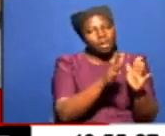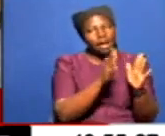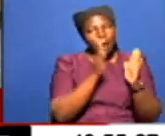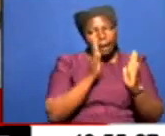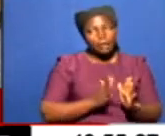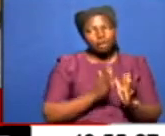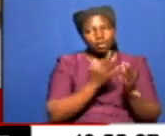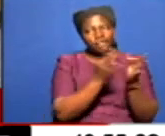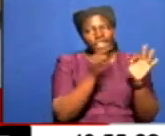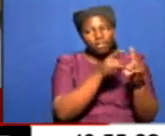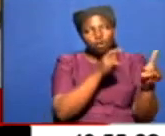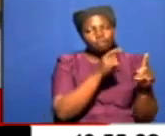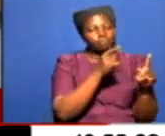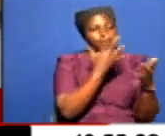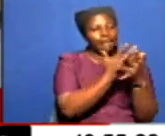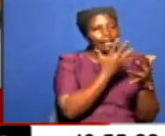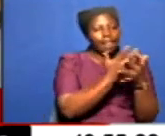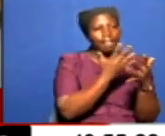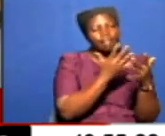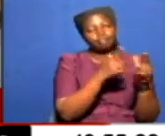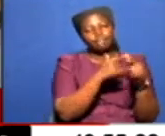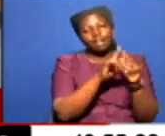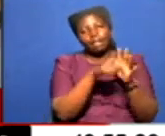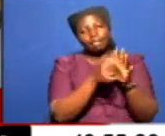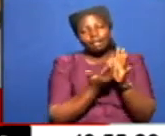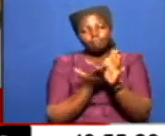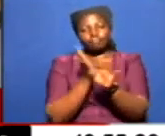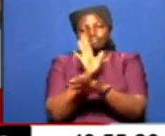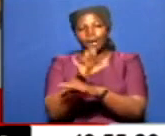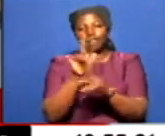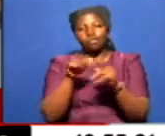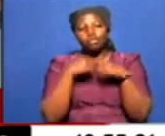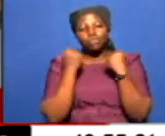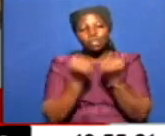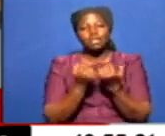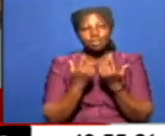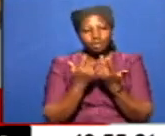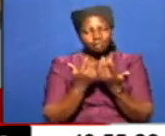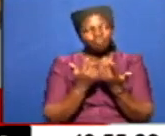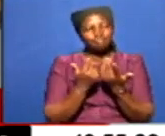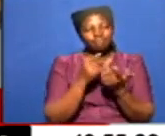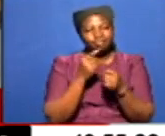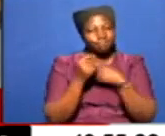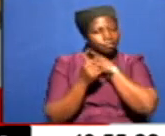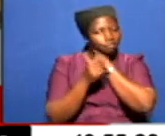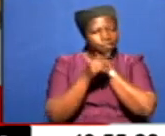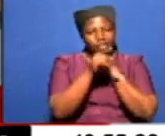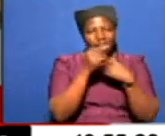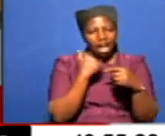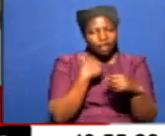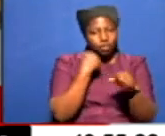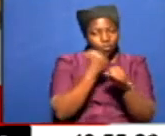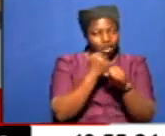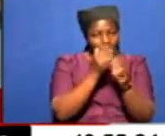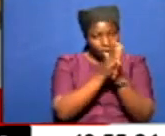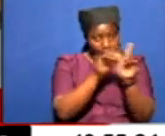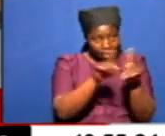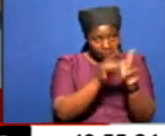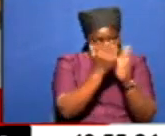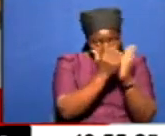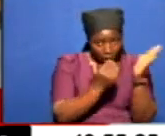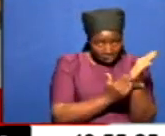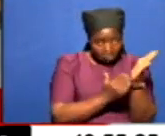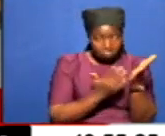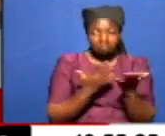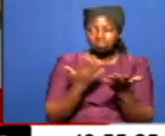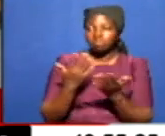released from jail and now he's rehabilitated into the society. Have you worked with the same program? We have witnessed